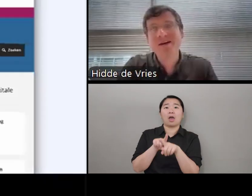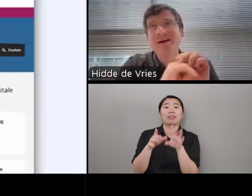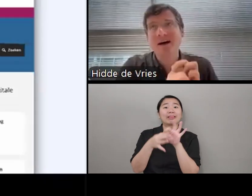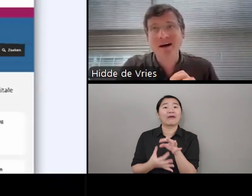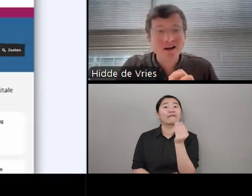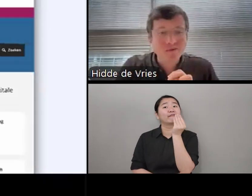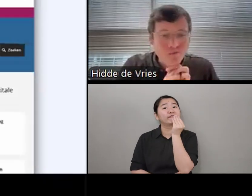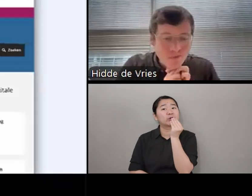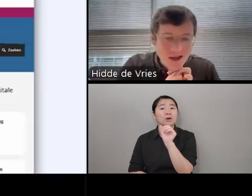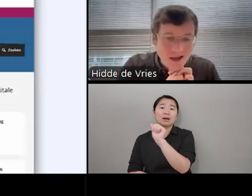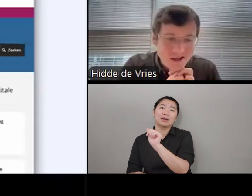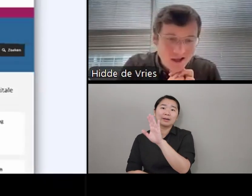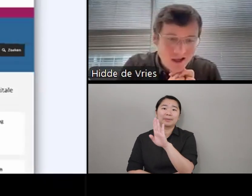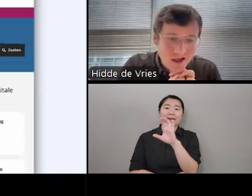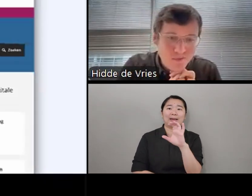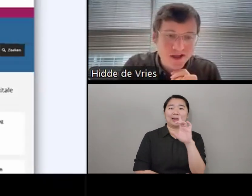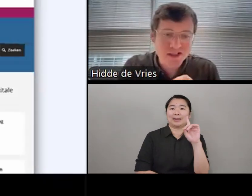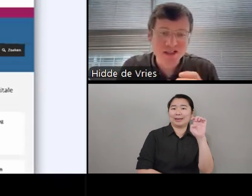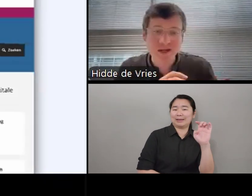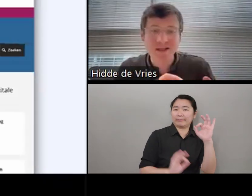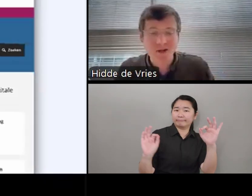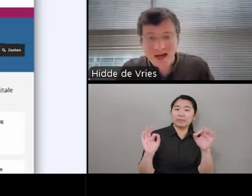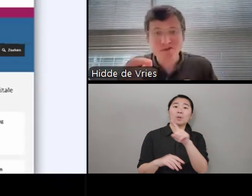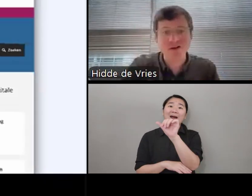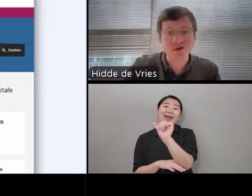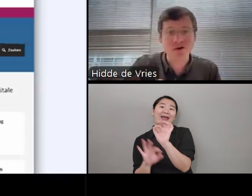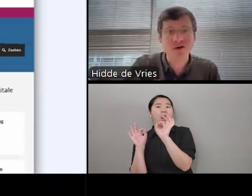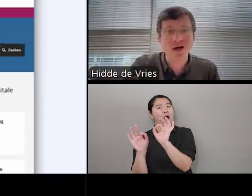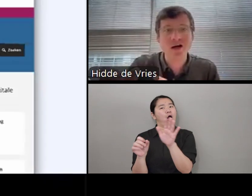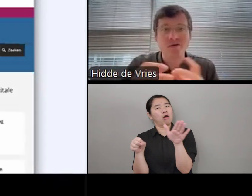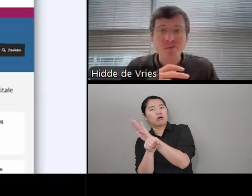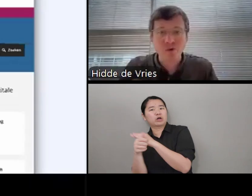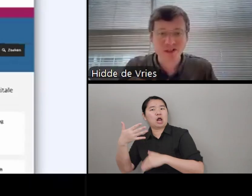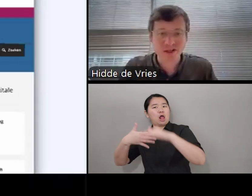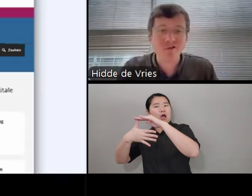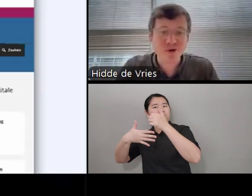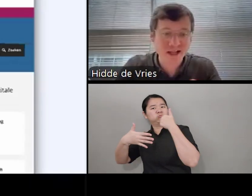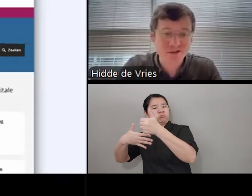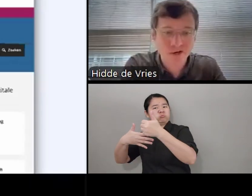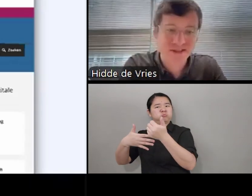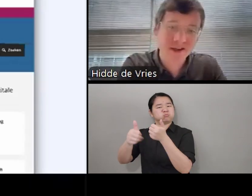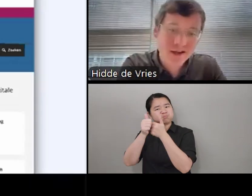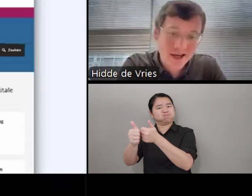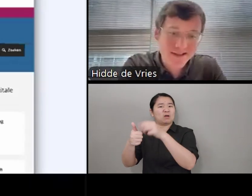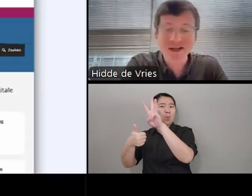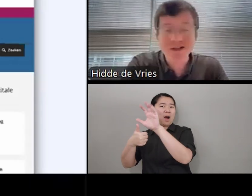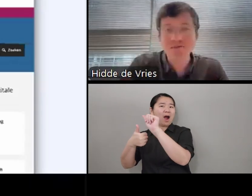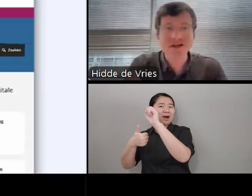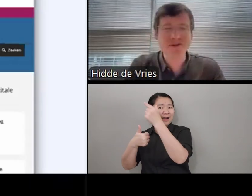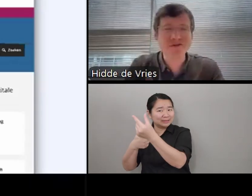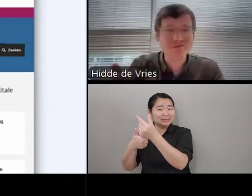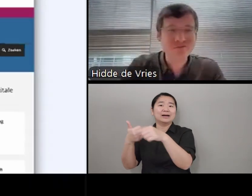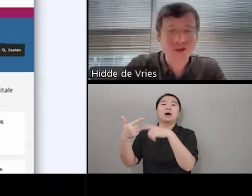WCAG, and B and C mean that you have done your reporting or planned for it, and D and